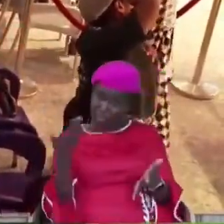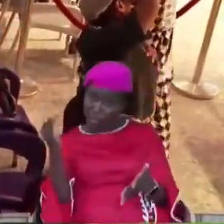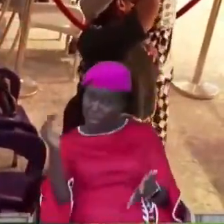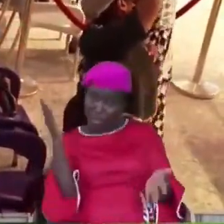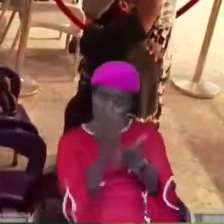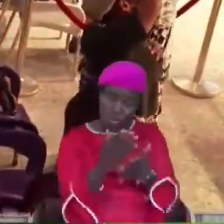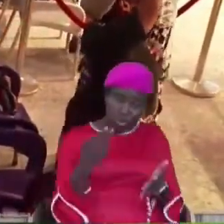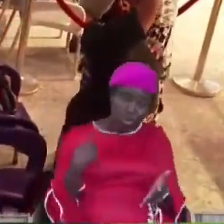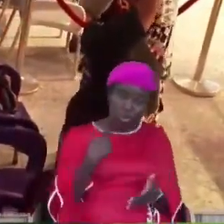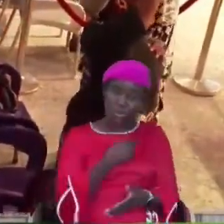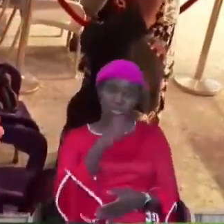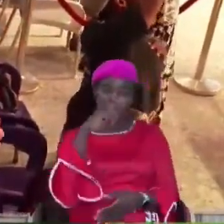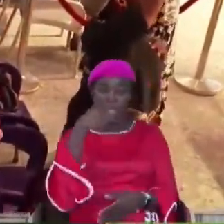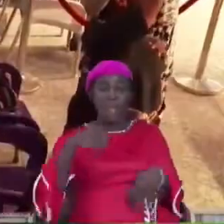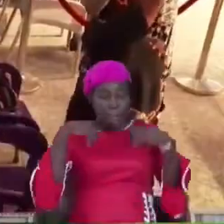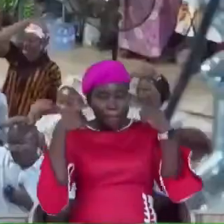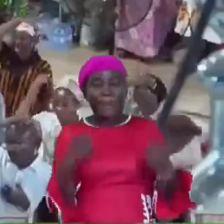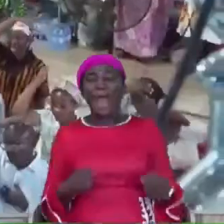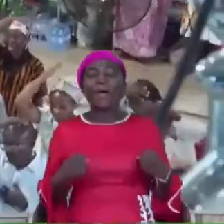The